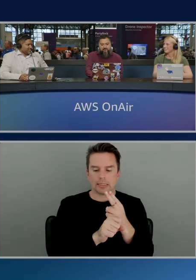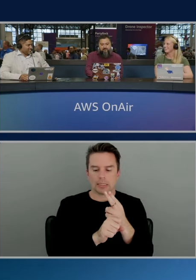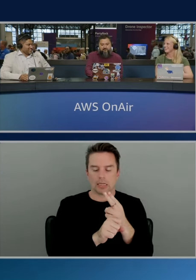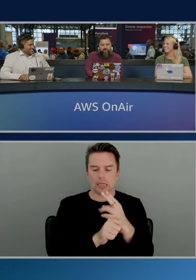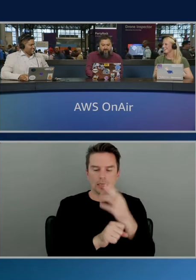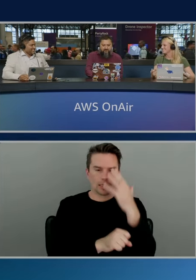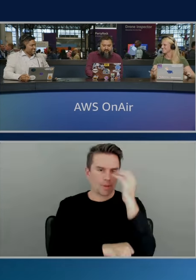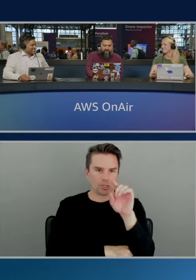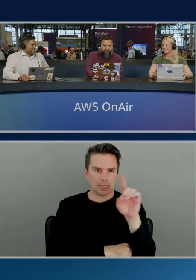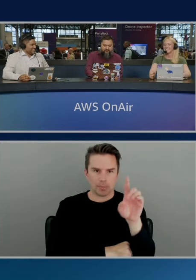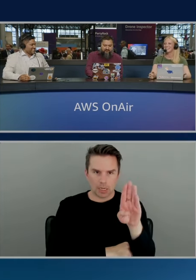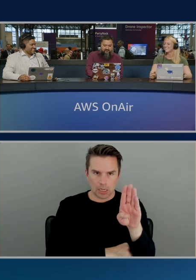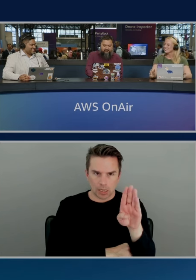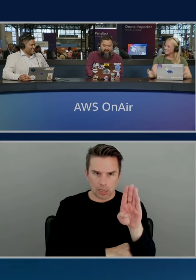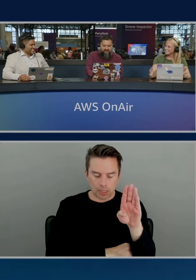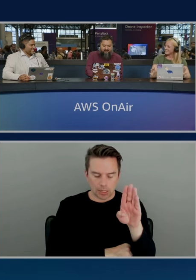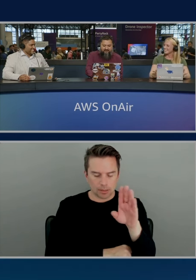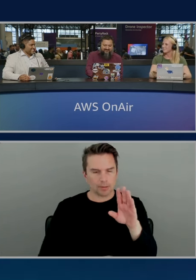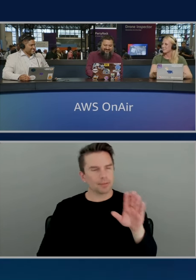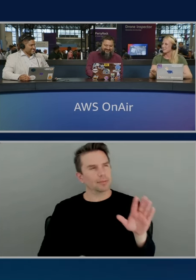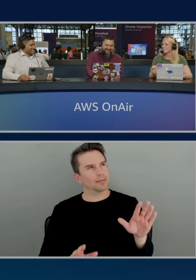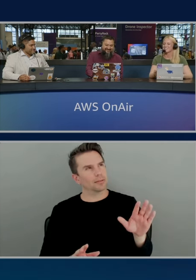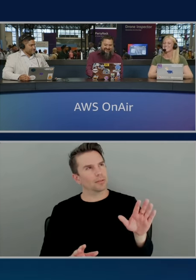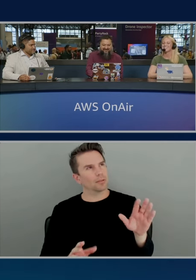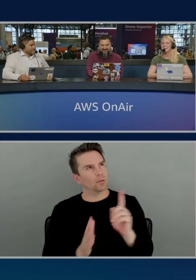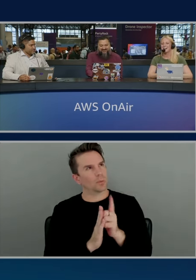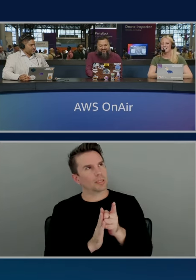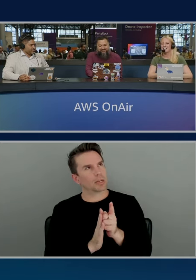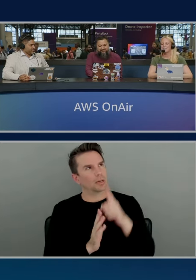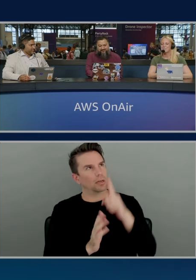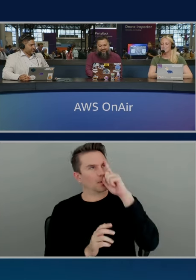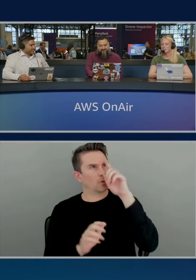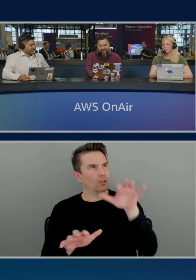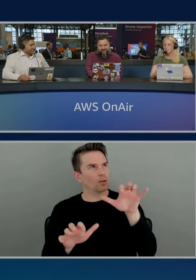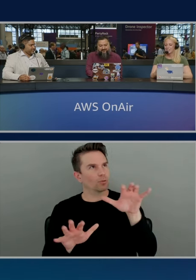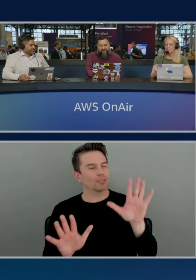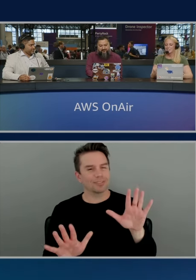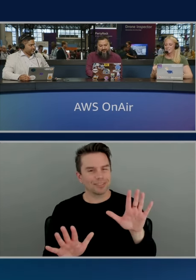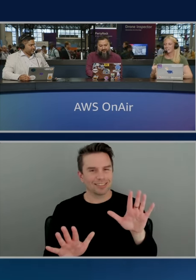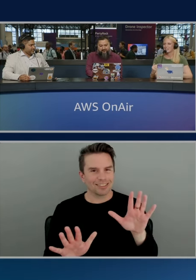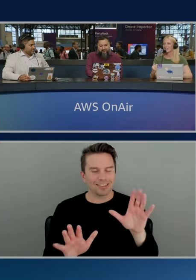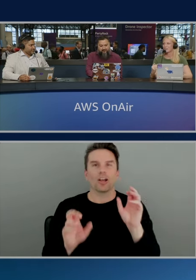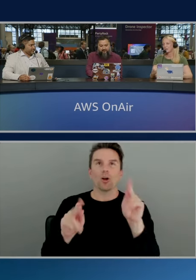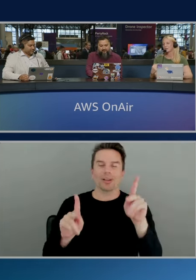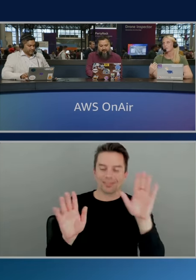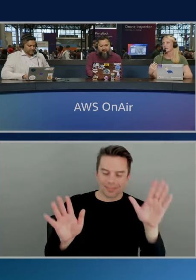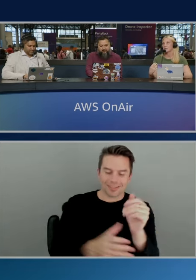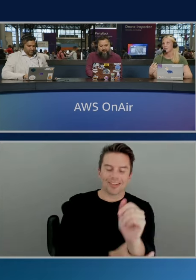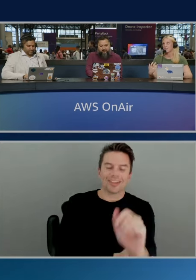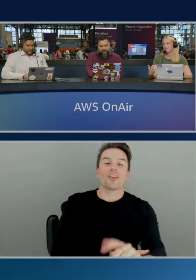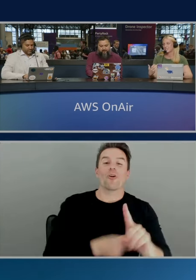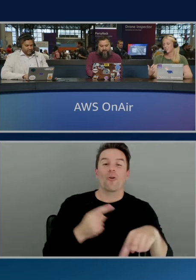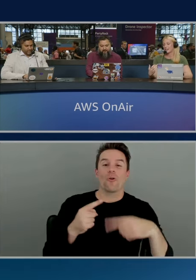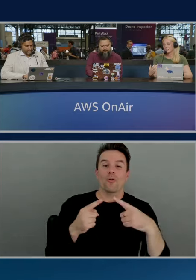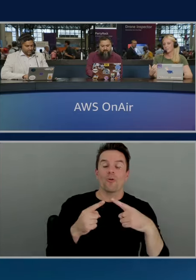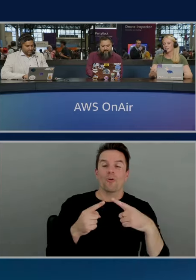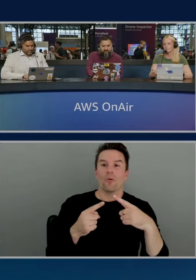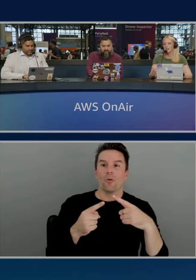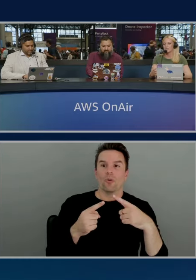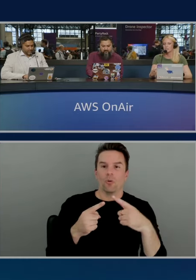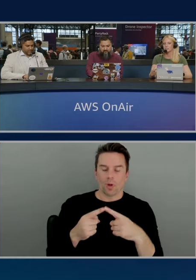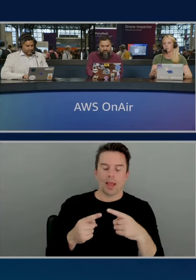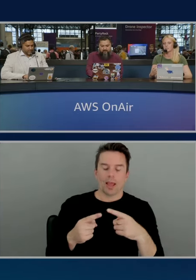MemoryDB. Yeah, I didn't misspeak. I was like, wait a second, my brain froze. When it looks like, or we can go back to what it looks like to actually